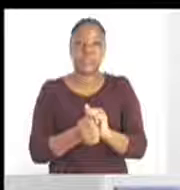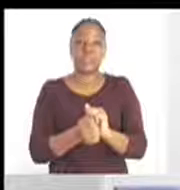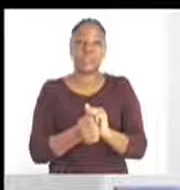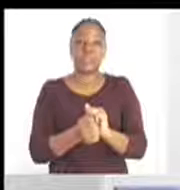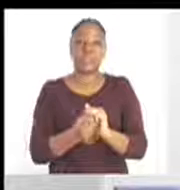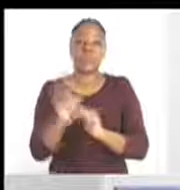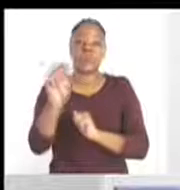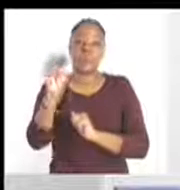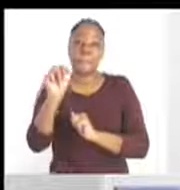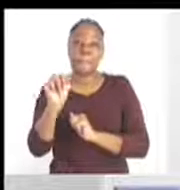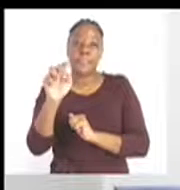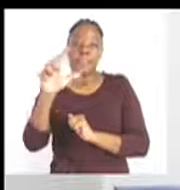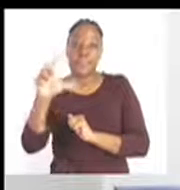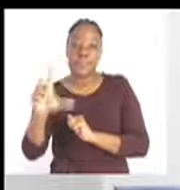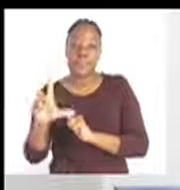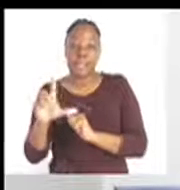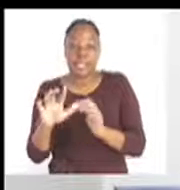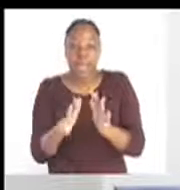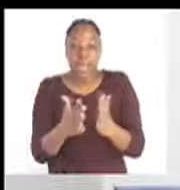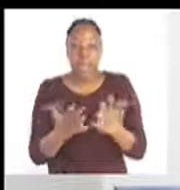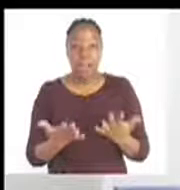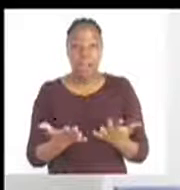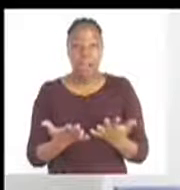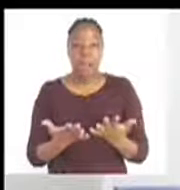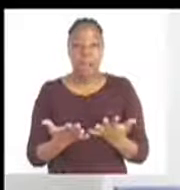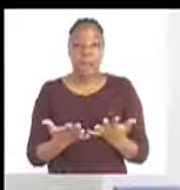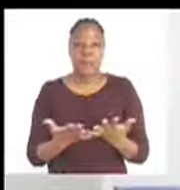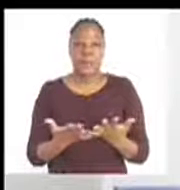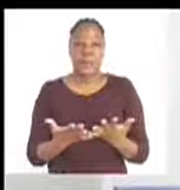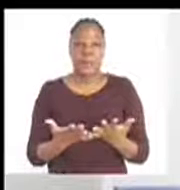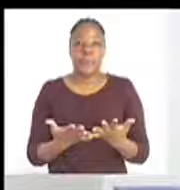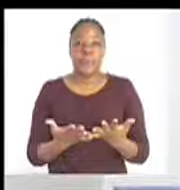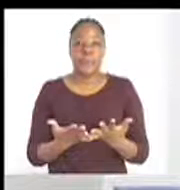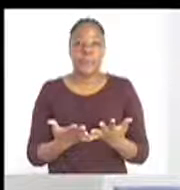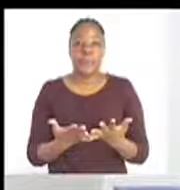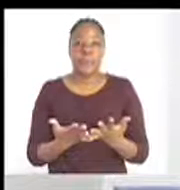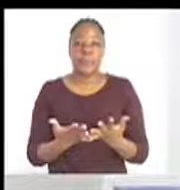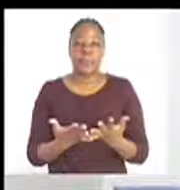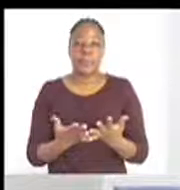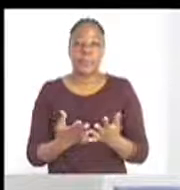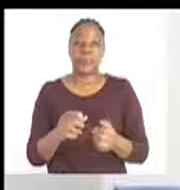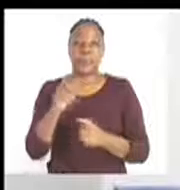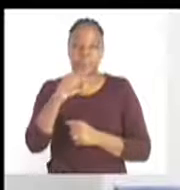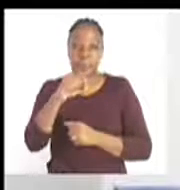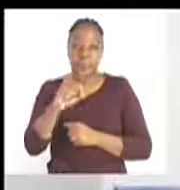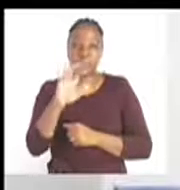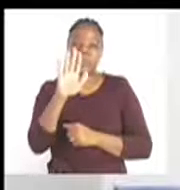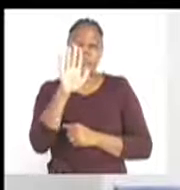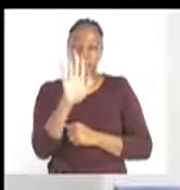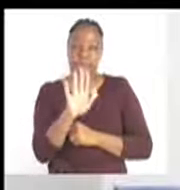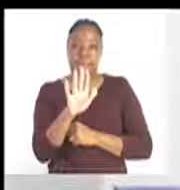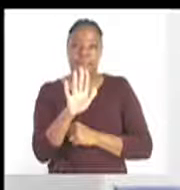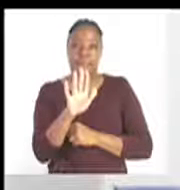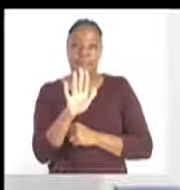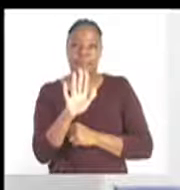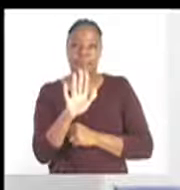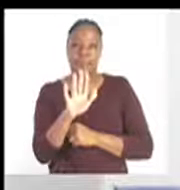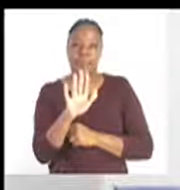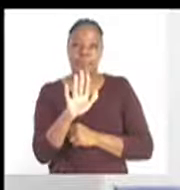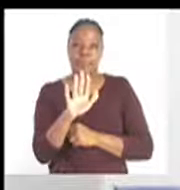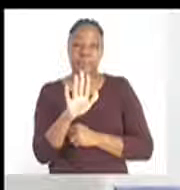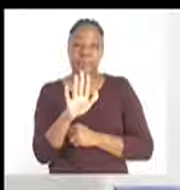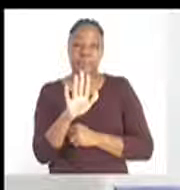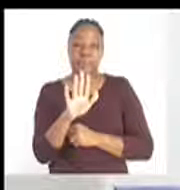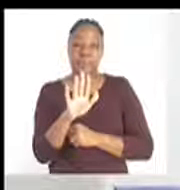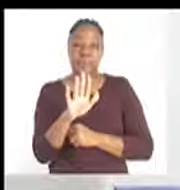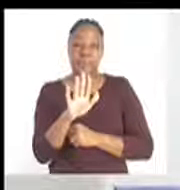liters into milliliters, we are going to first write our 5. And then, just